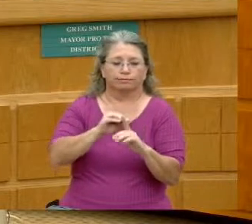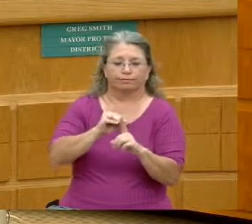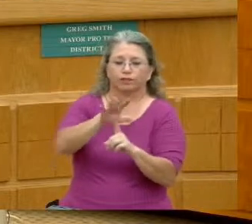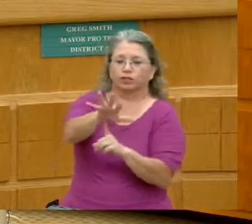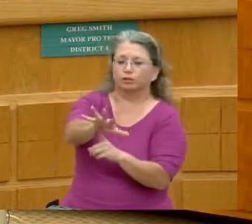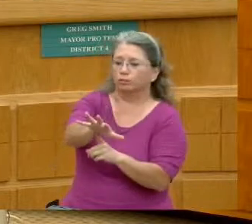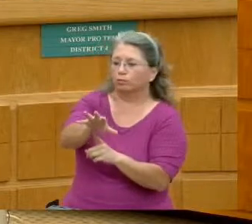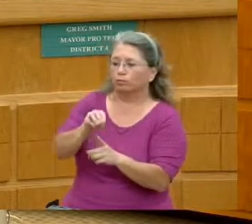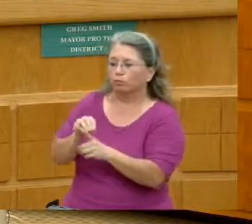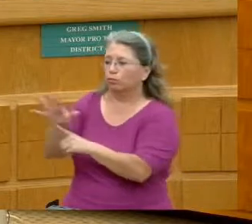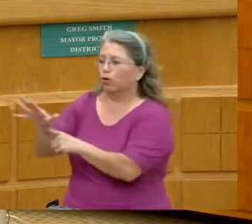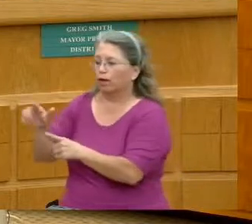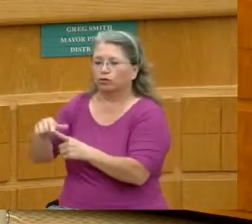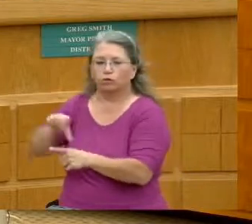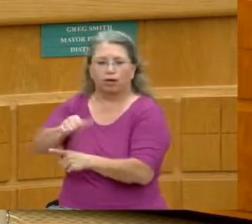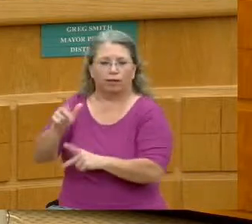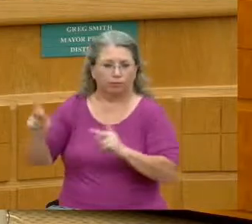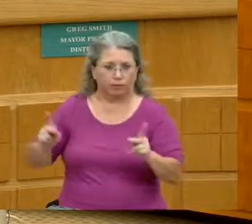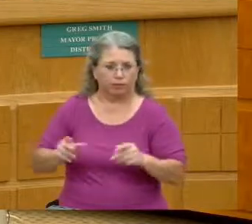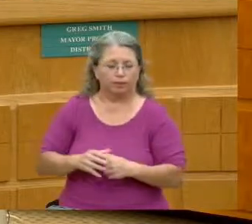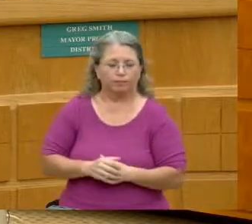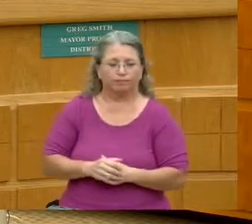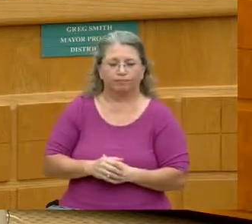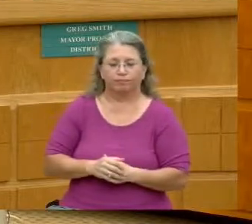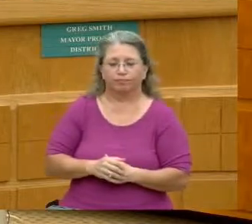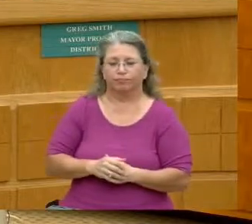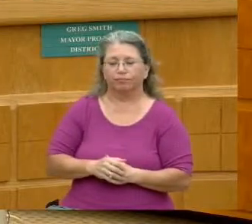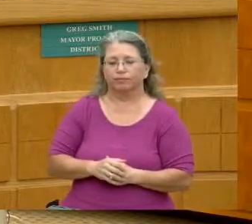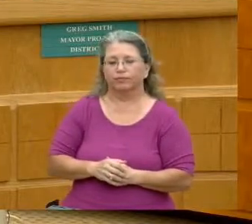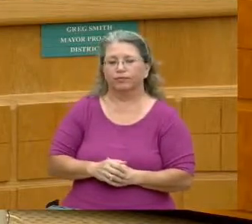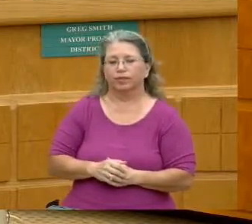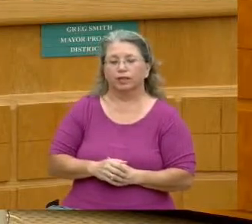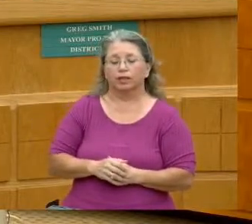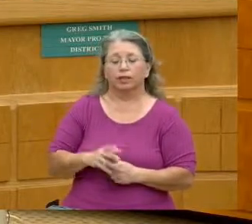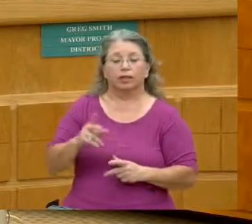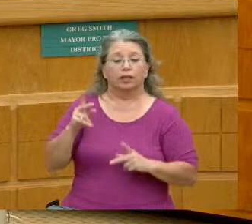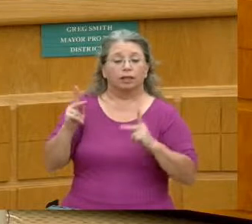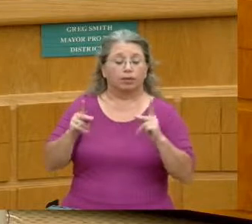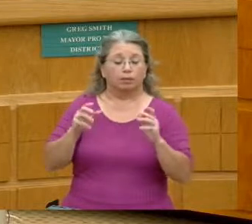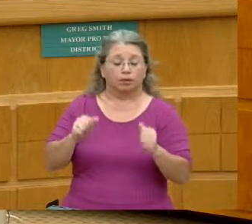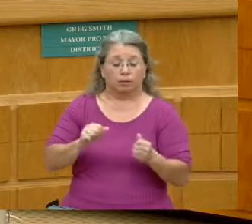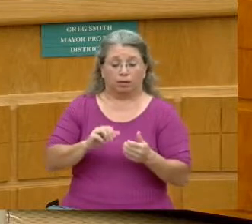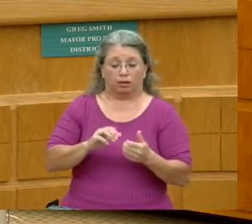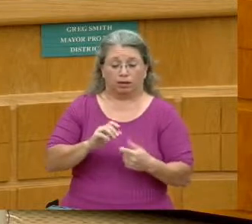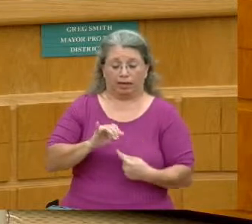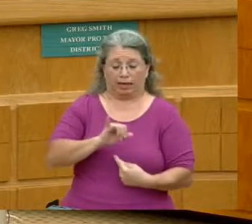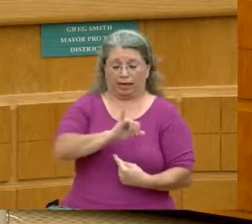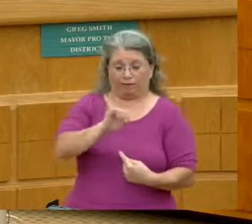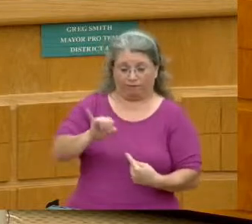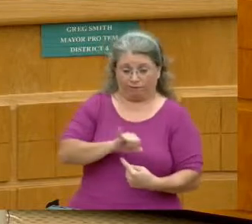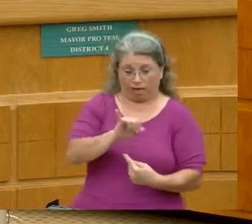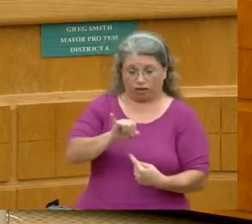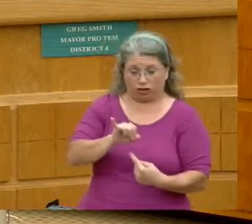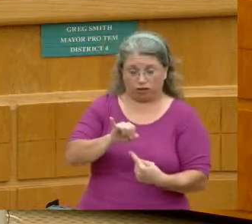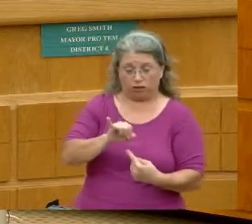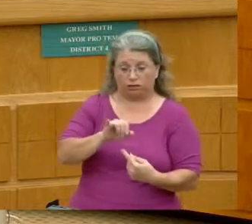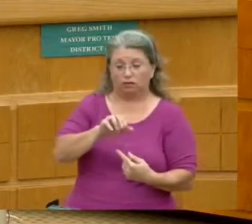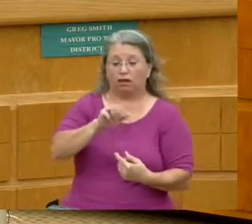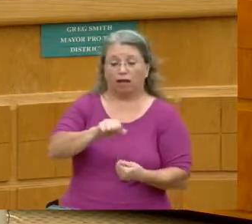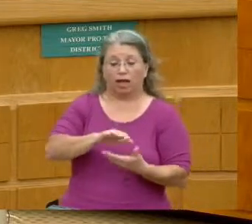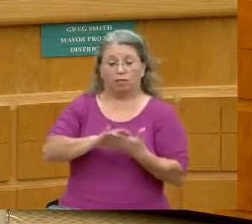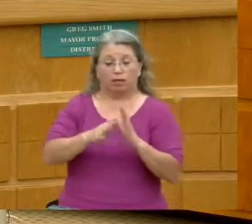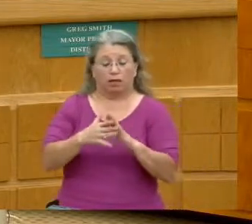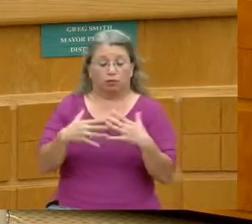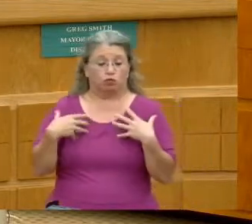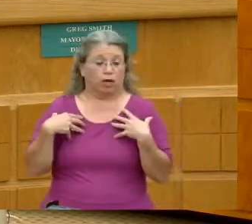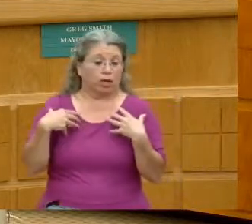symptomatic? And then more susceptible people could become infectious. People can move from infectious to recovered, or they can go over on this